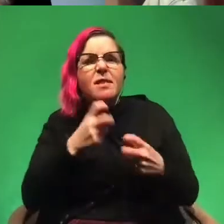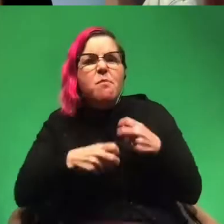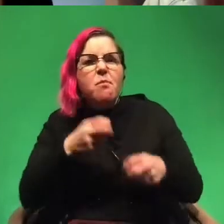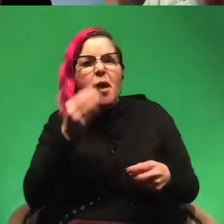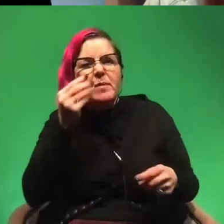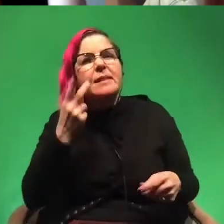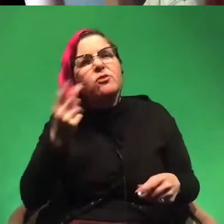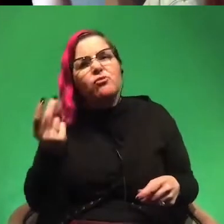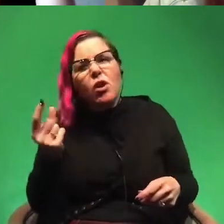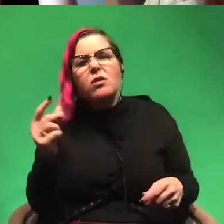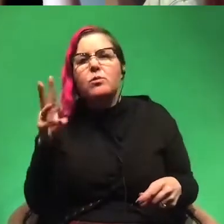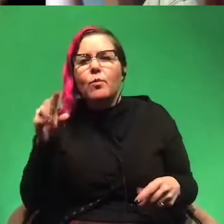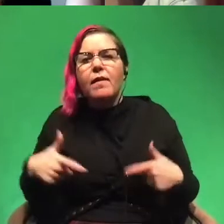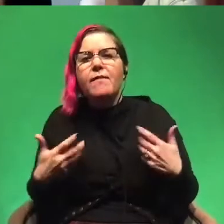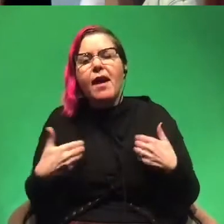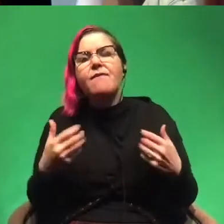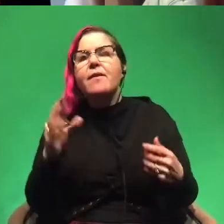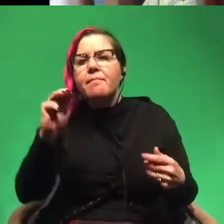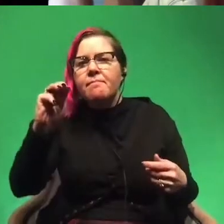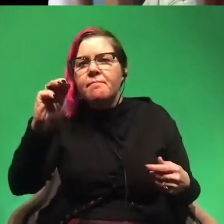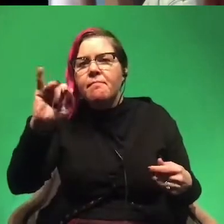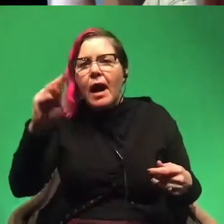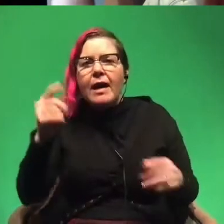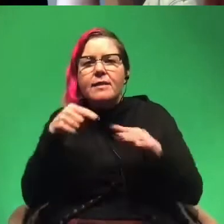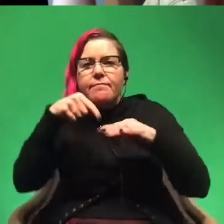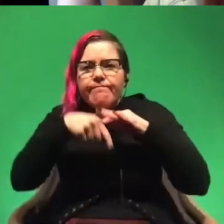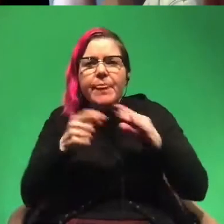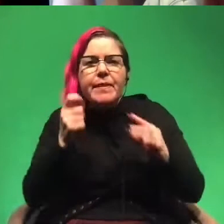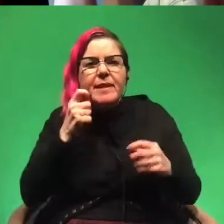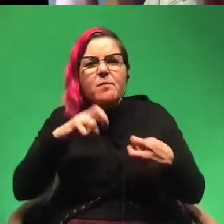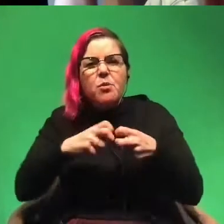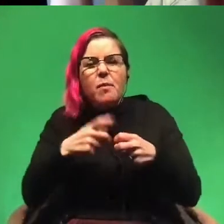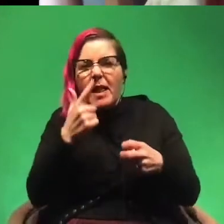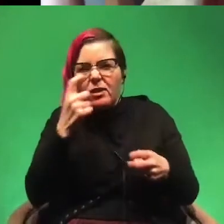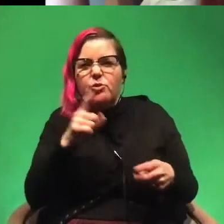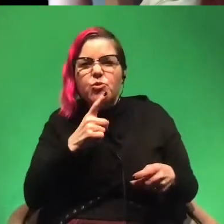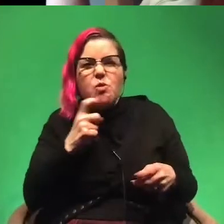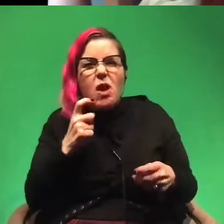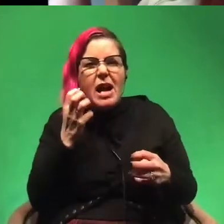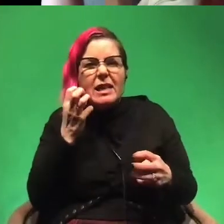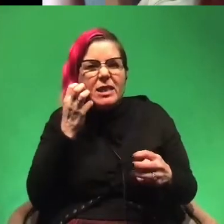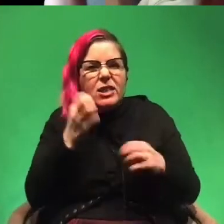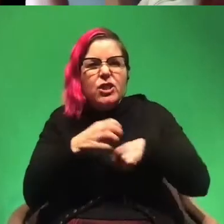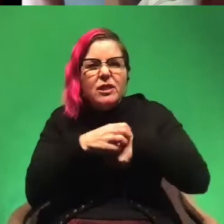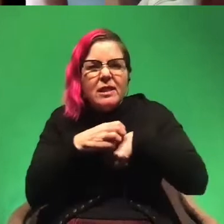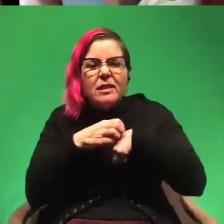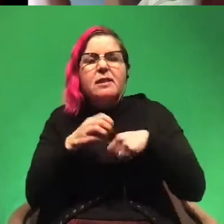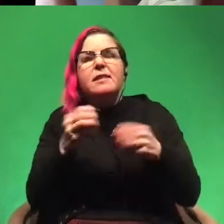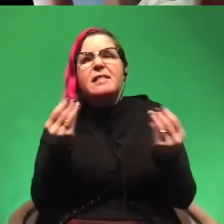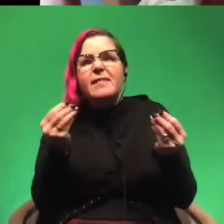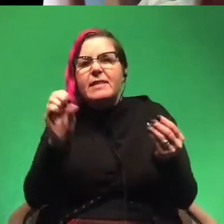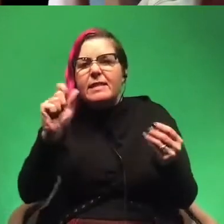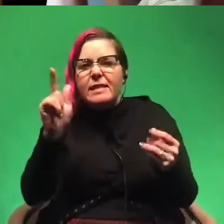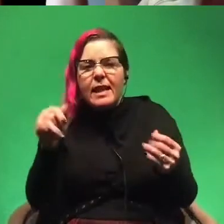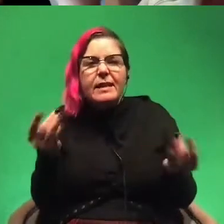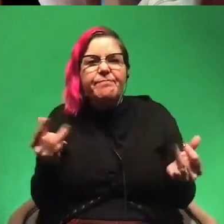domestic dogs, we see it in wildlife. It's where, you know, the mites burrow under the skin and cause a lot of, looks like dry, itchy, like sandy texture to